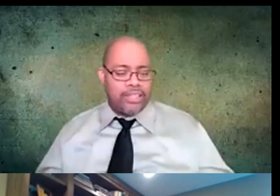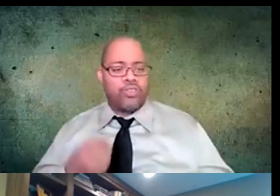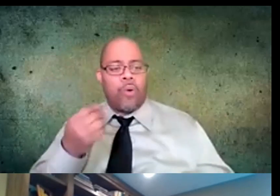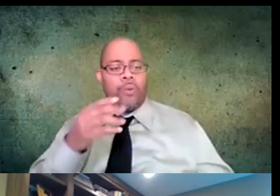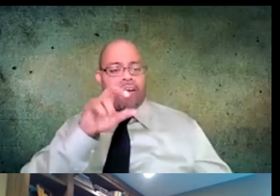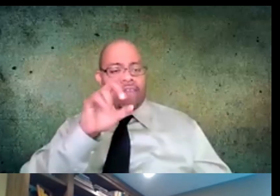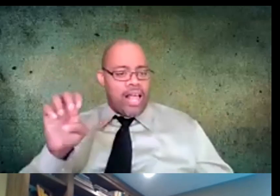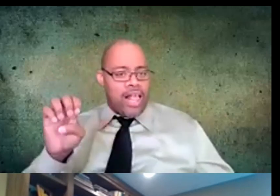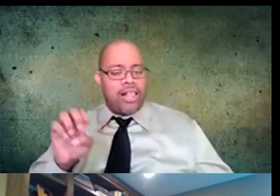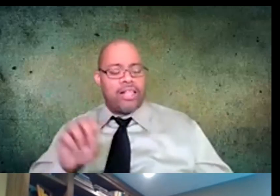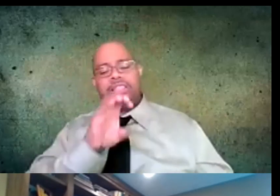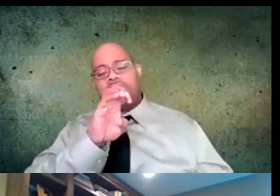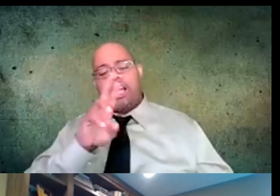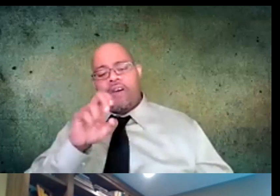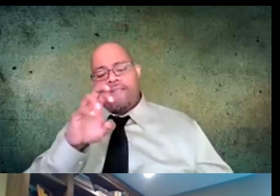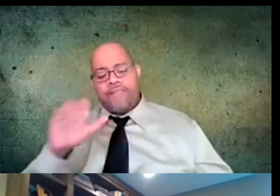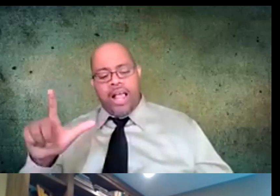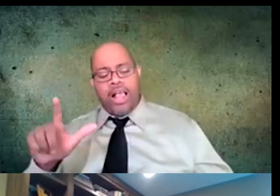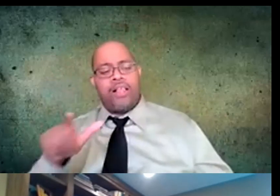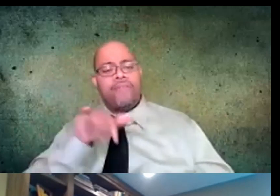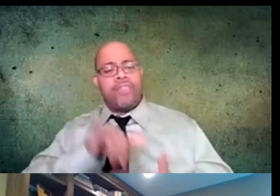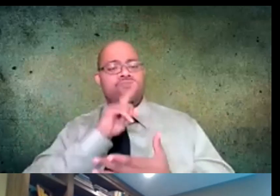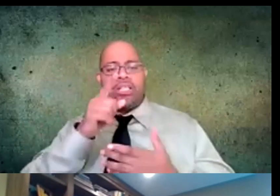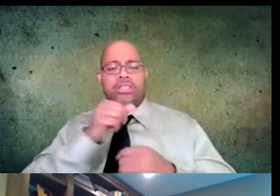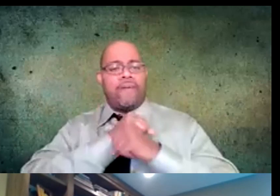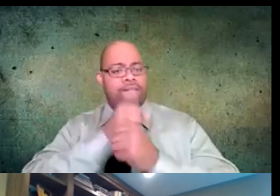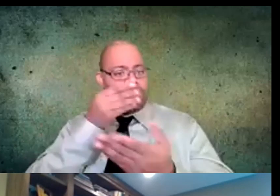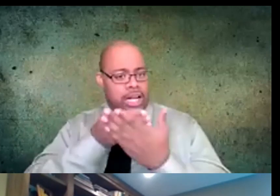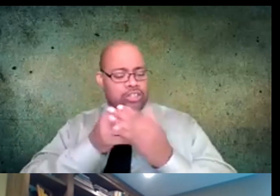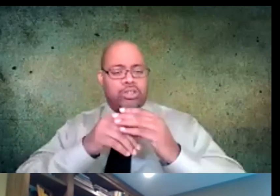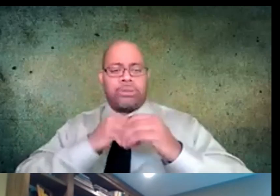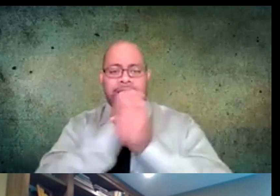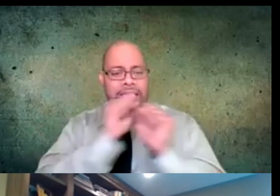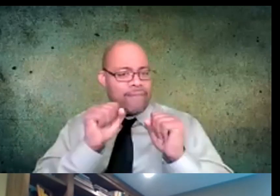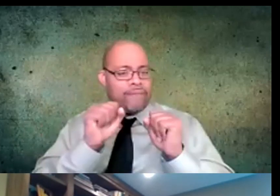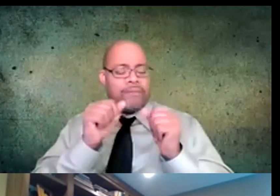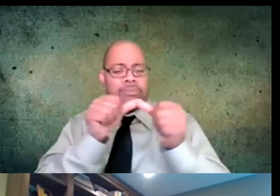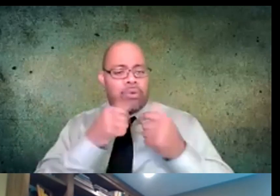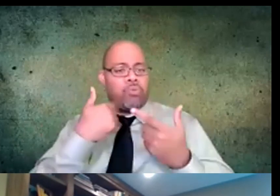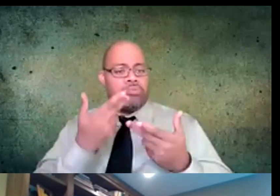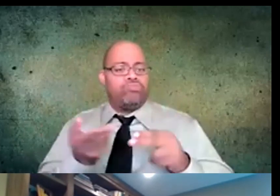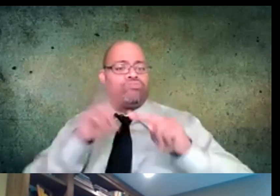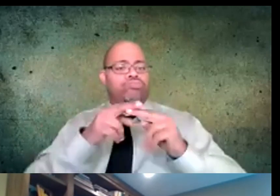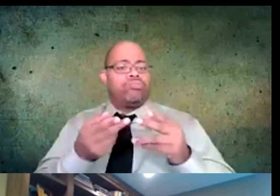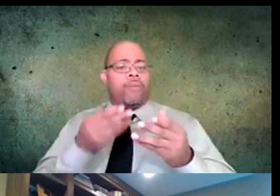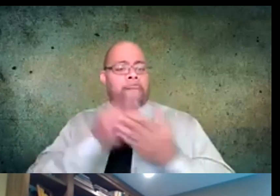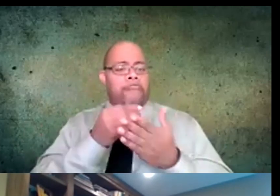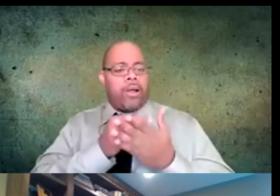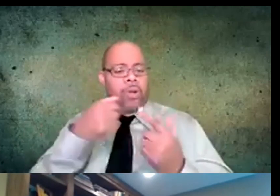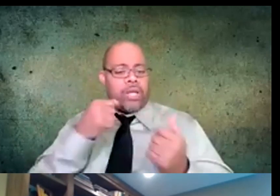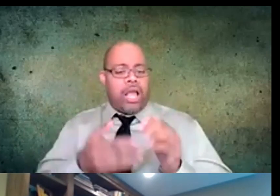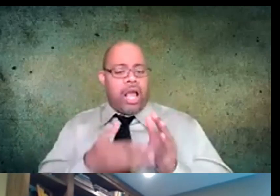Cerevel is financially in a very secure space. We raised additional fund when we became a publicly